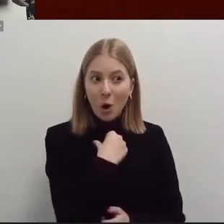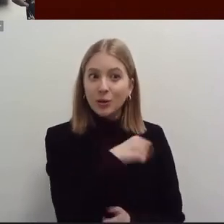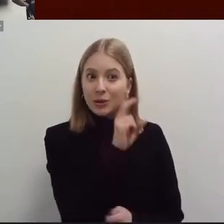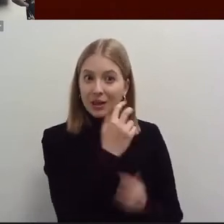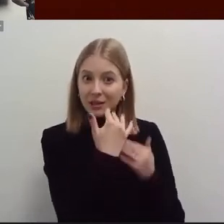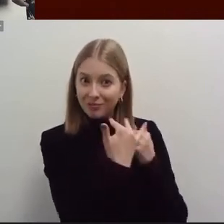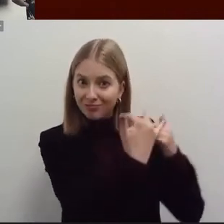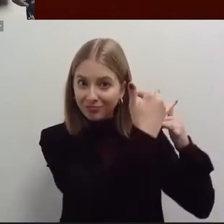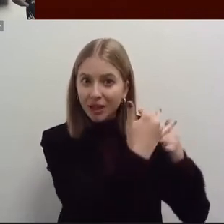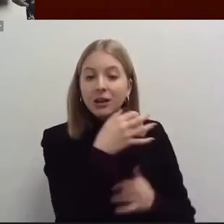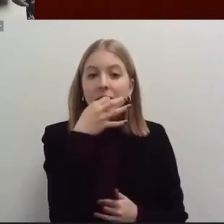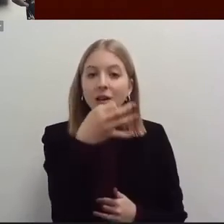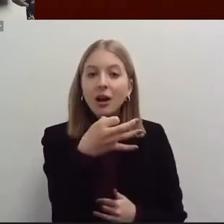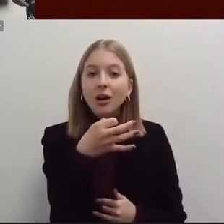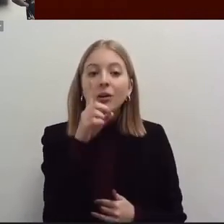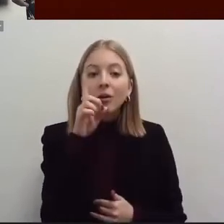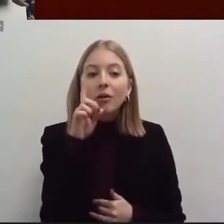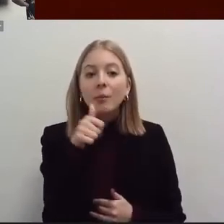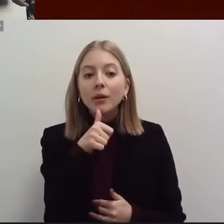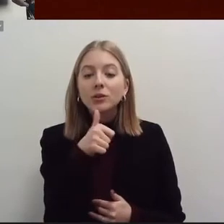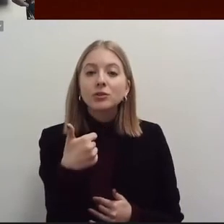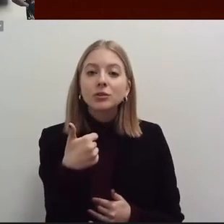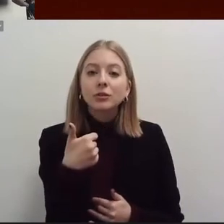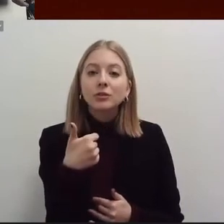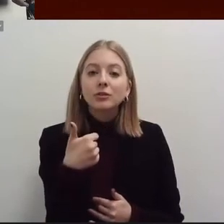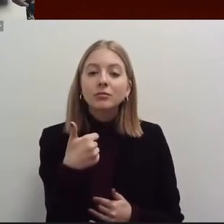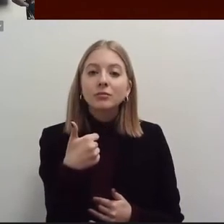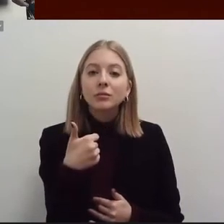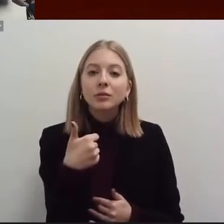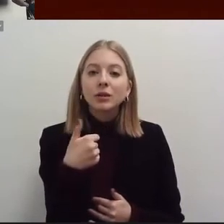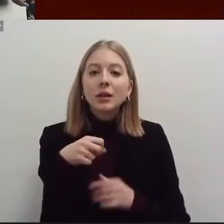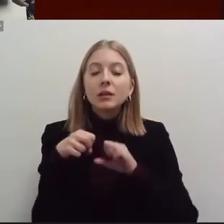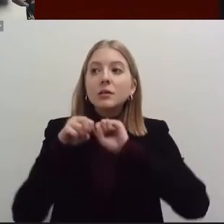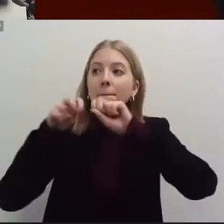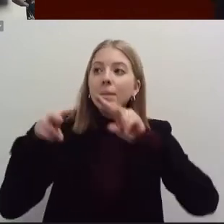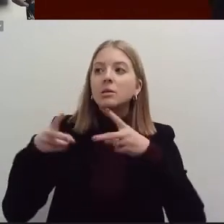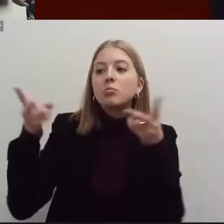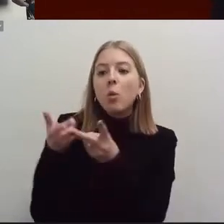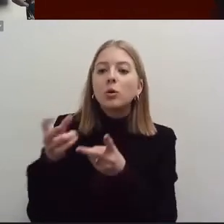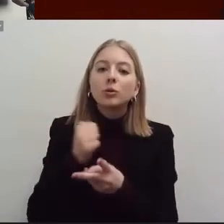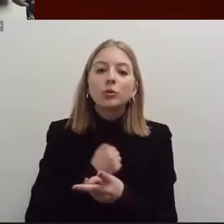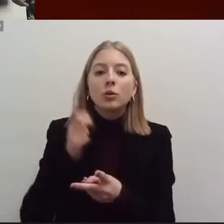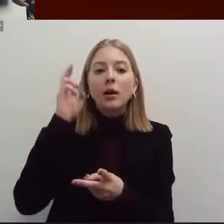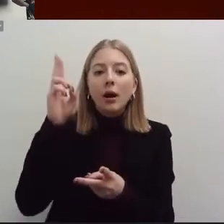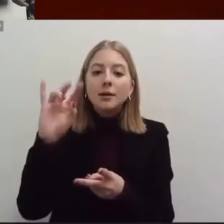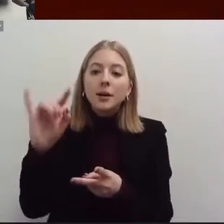needs children knowing that they face the most harm? And the question is to the whole panel. So whoever wants to answer, do.